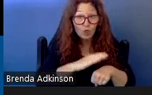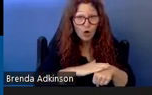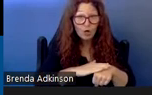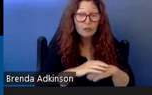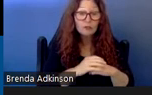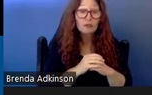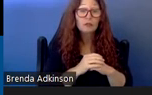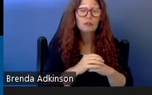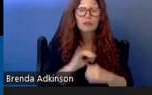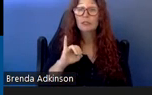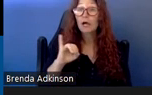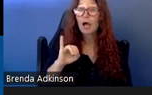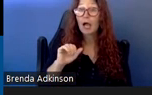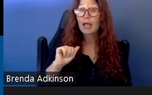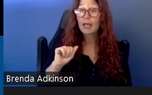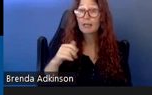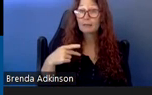the IAPPG.